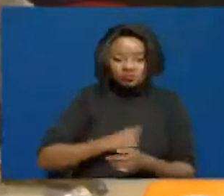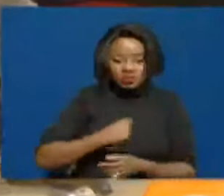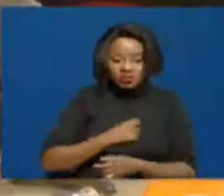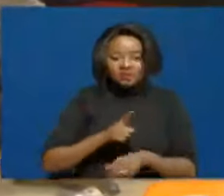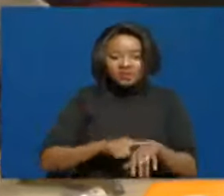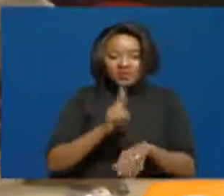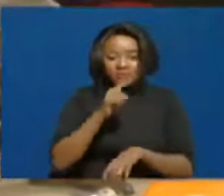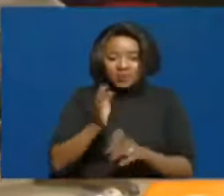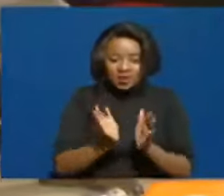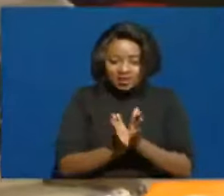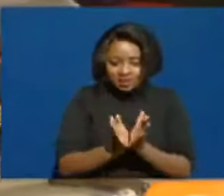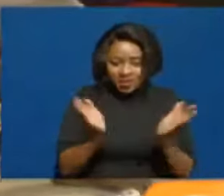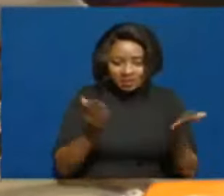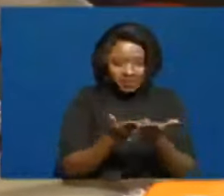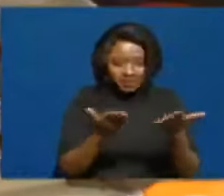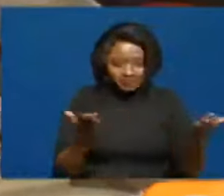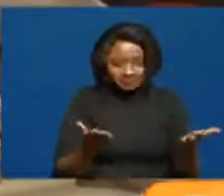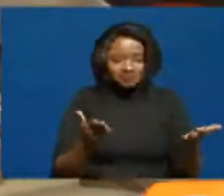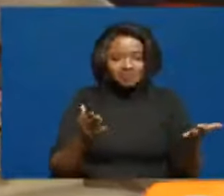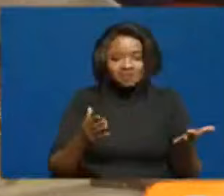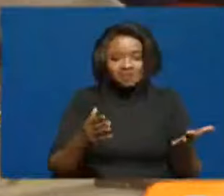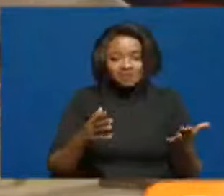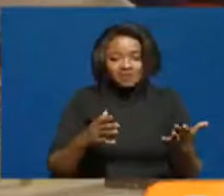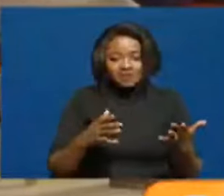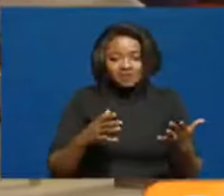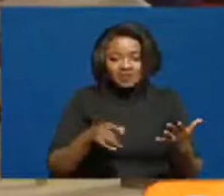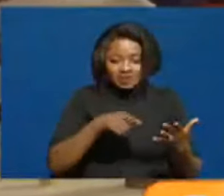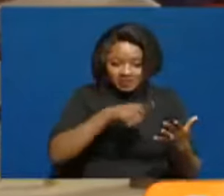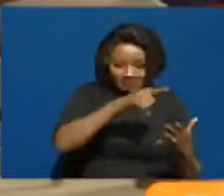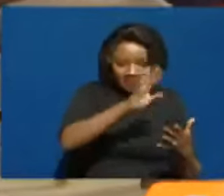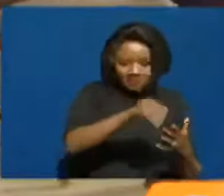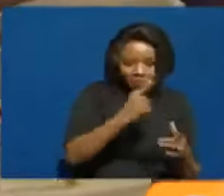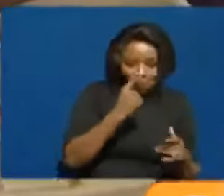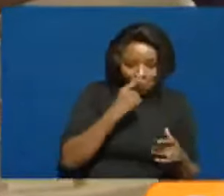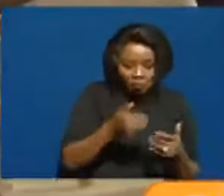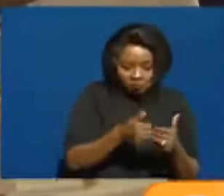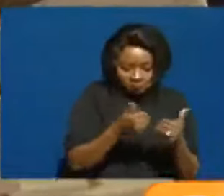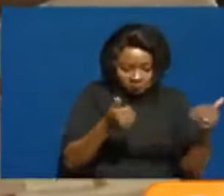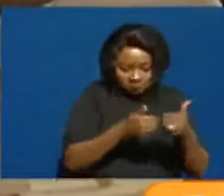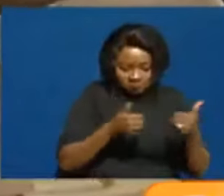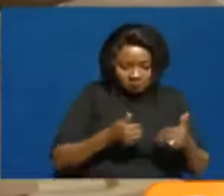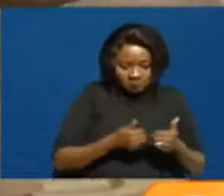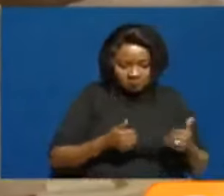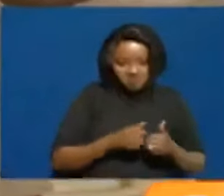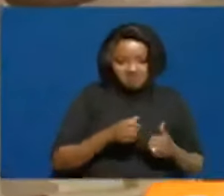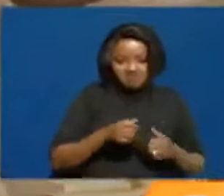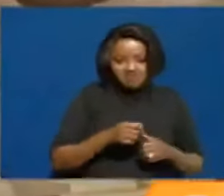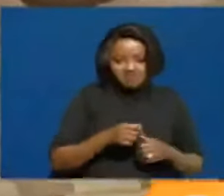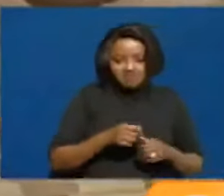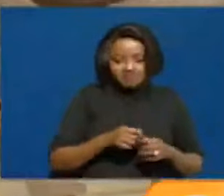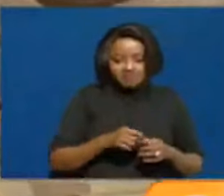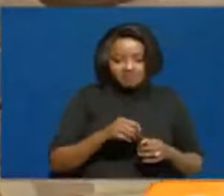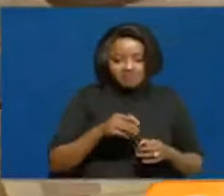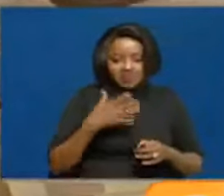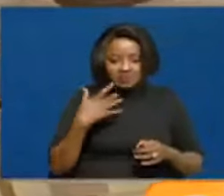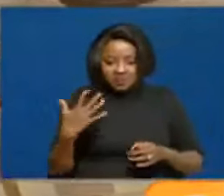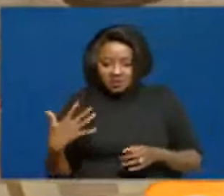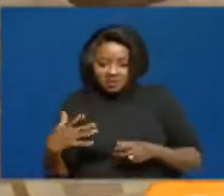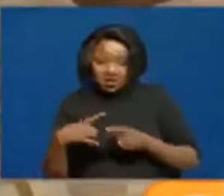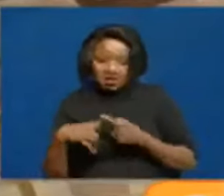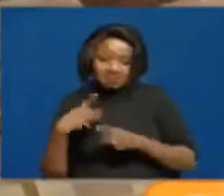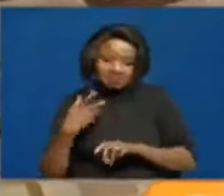them from them. That is, they segregate them, they separate them from the paper, the metals,